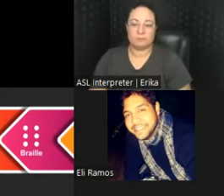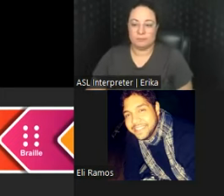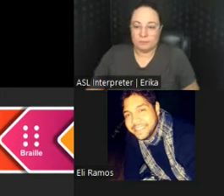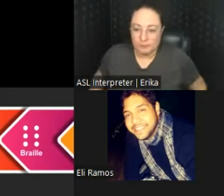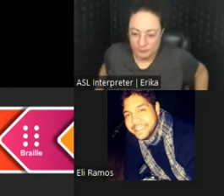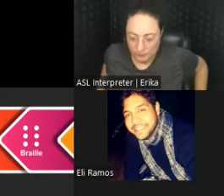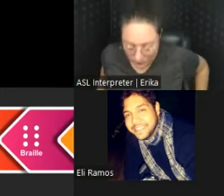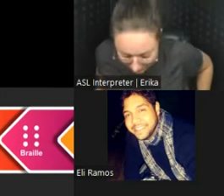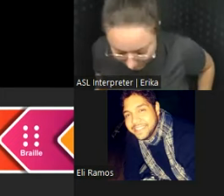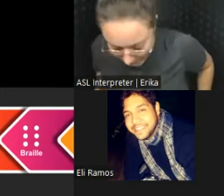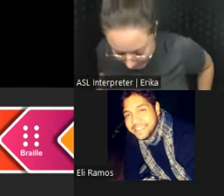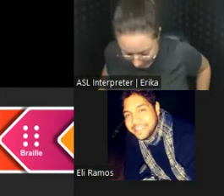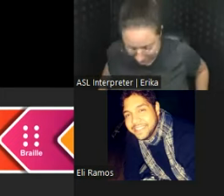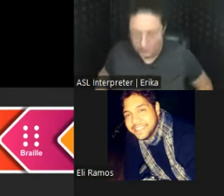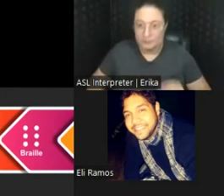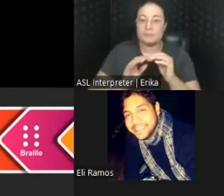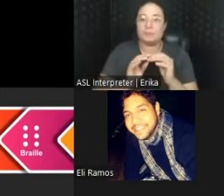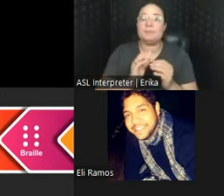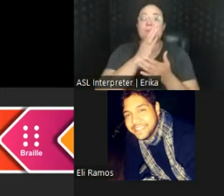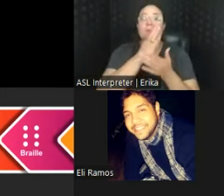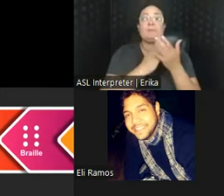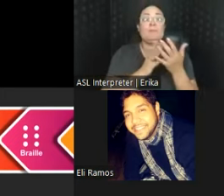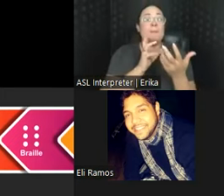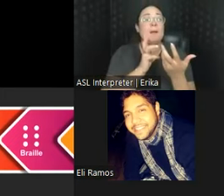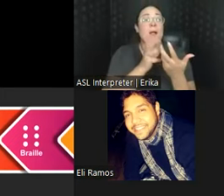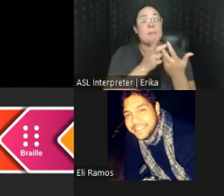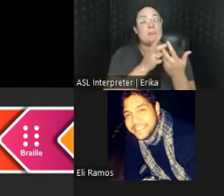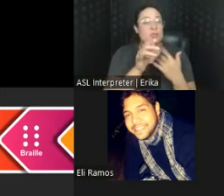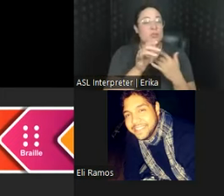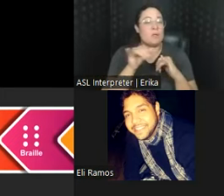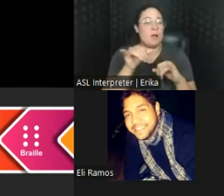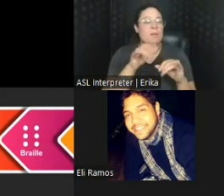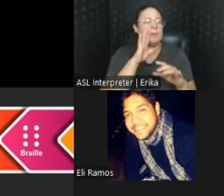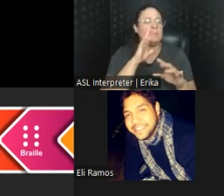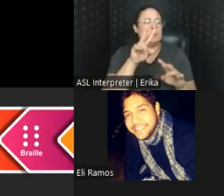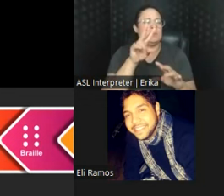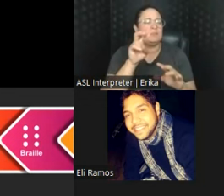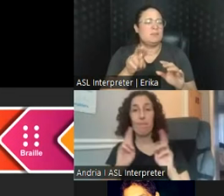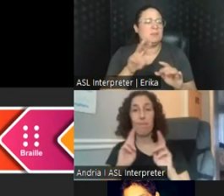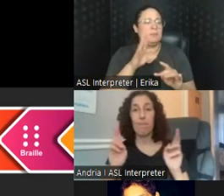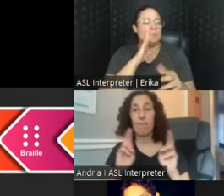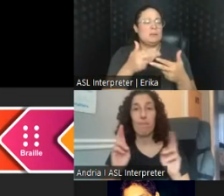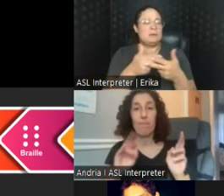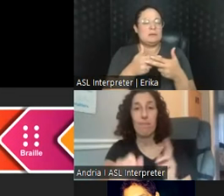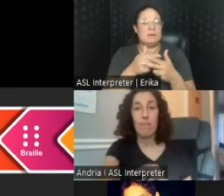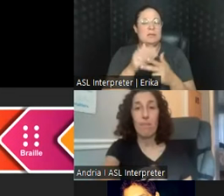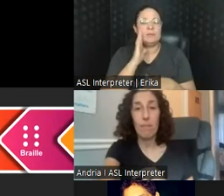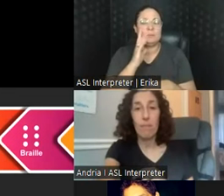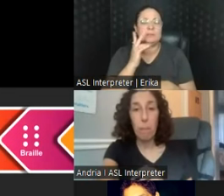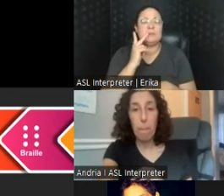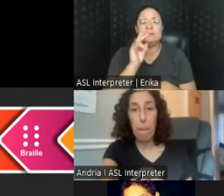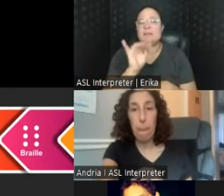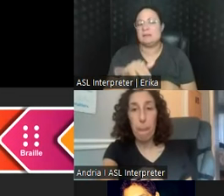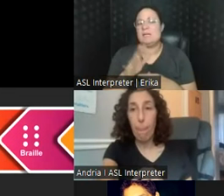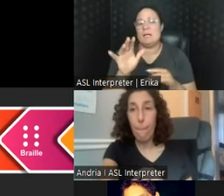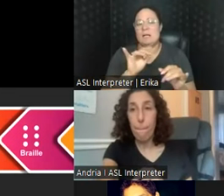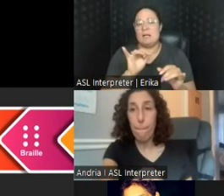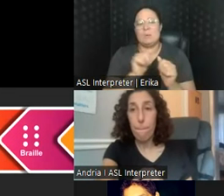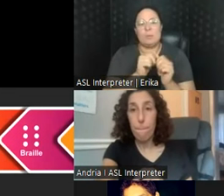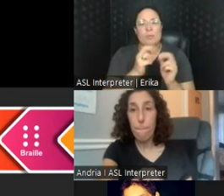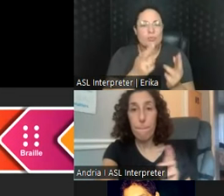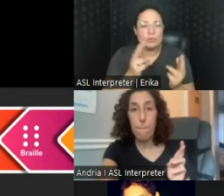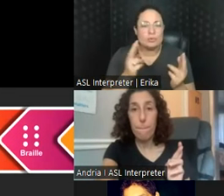All right, some accommodations that are common. We're going to skip this because, again, you'll get these slides as well as the resources.